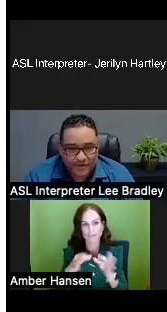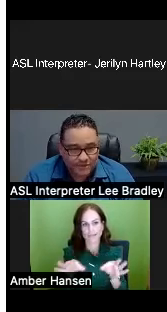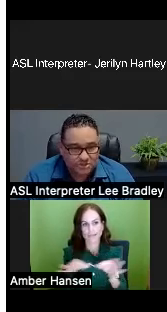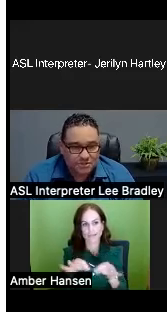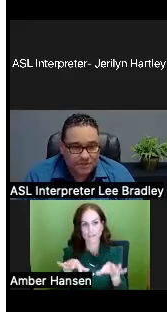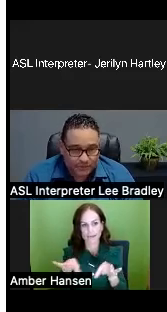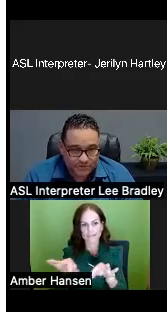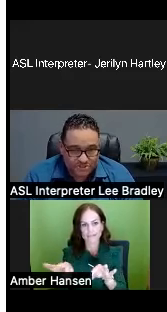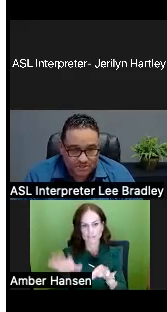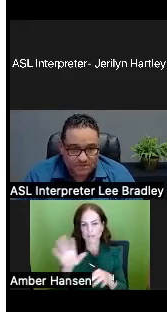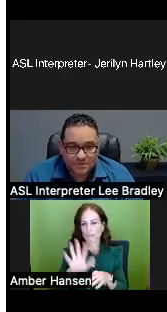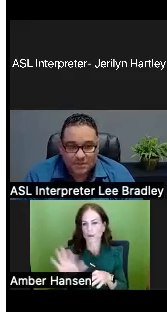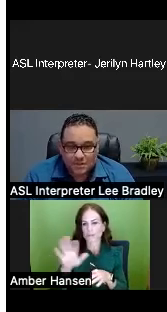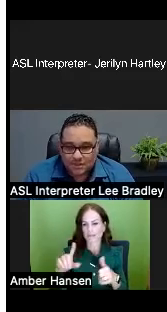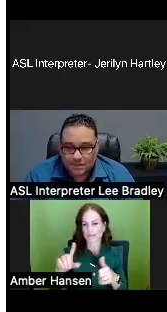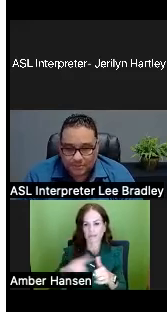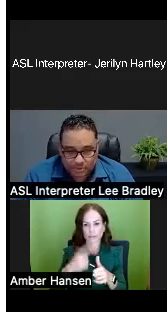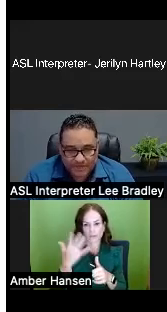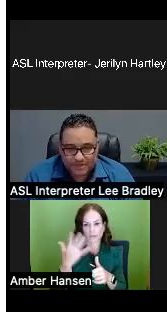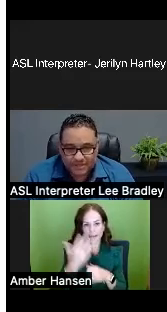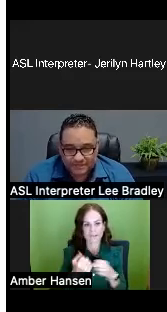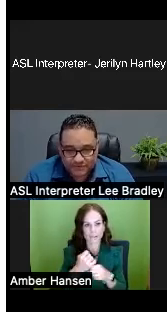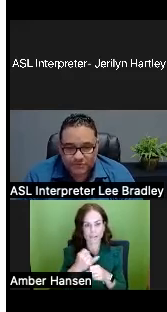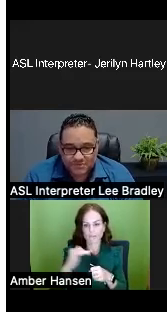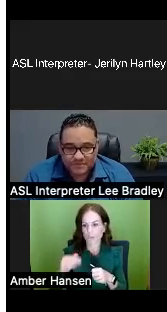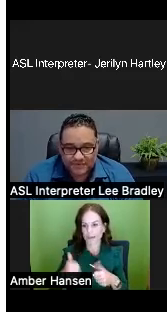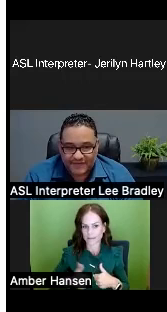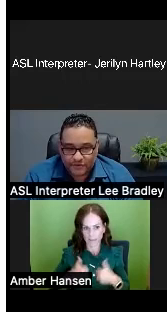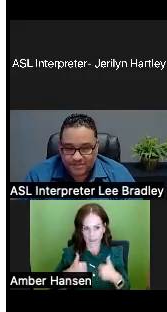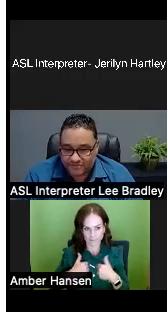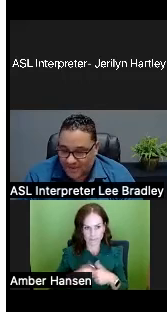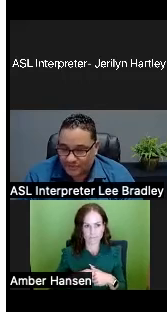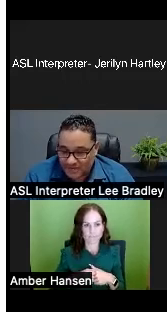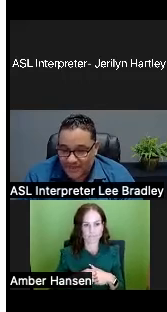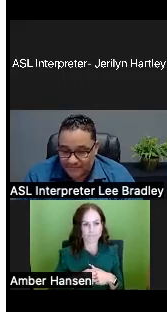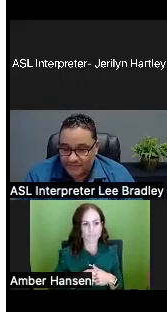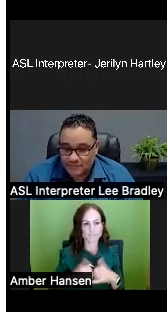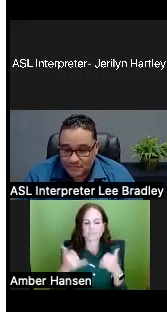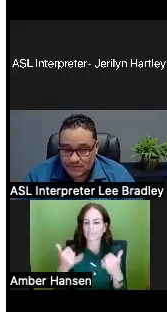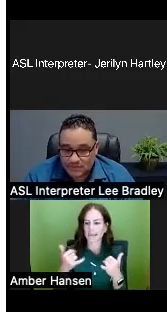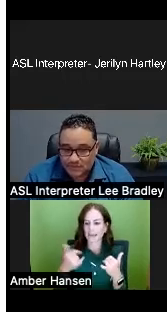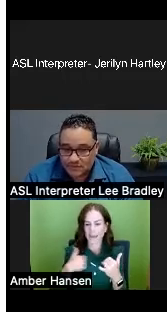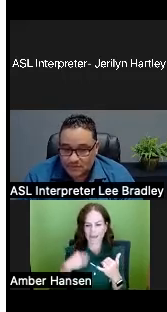of language acquisition, approximately the first 5 years of a child's life.